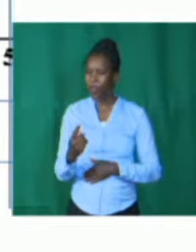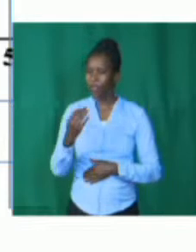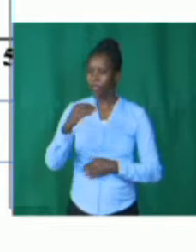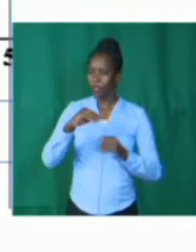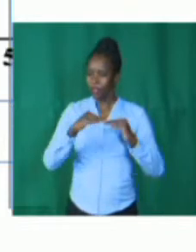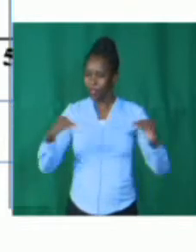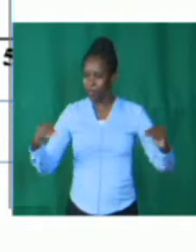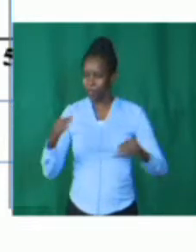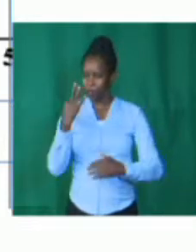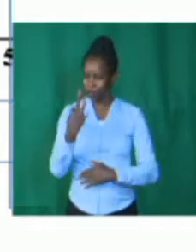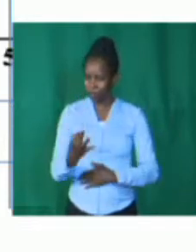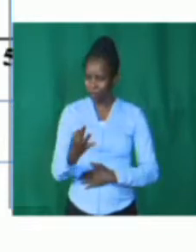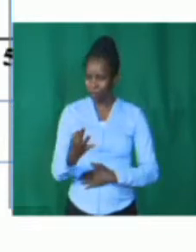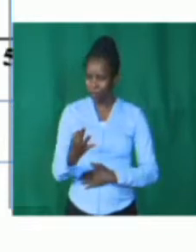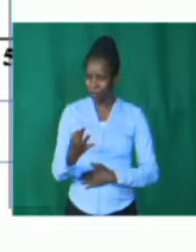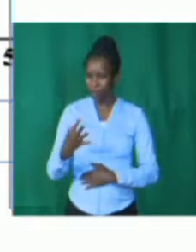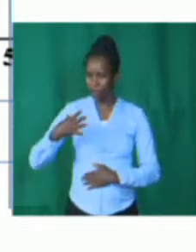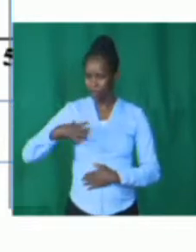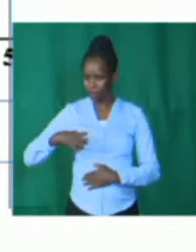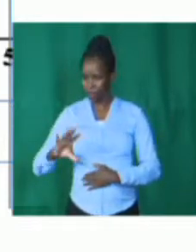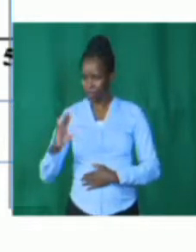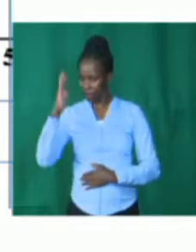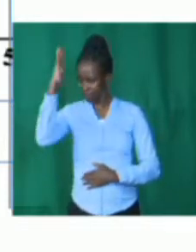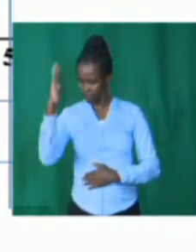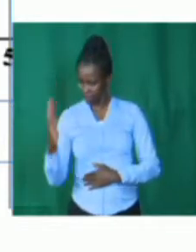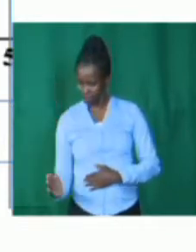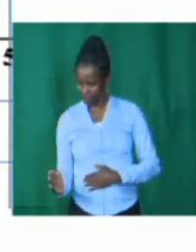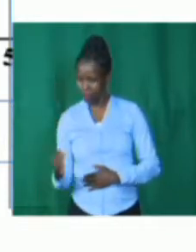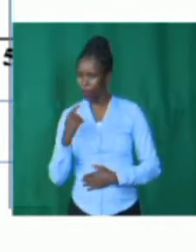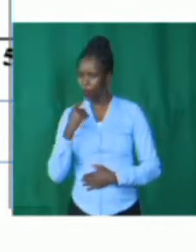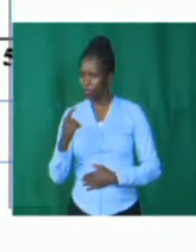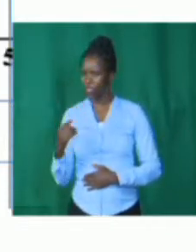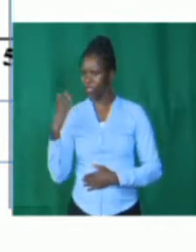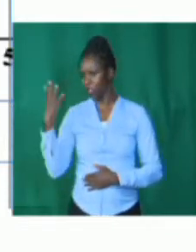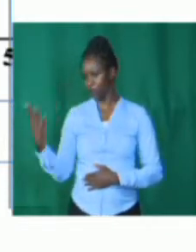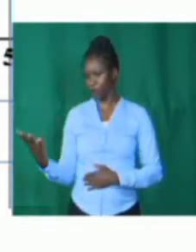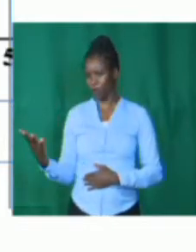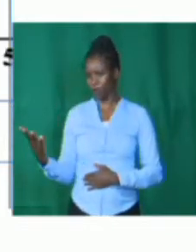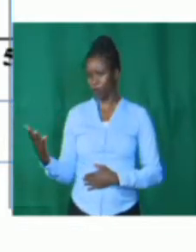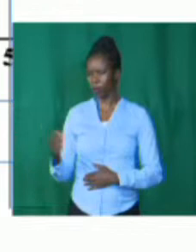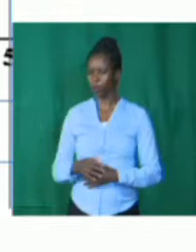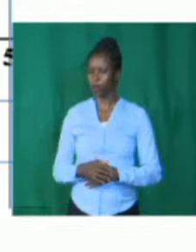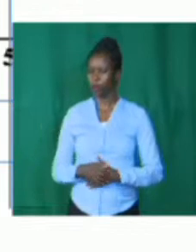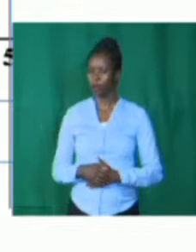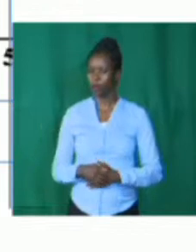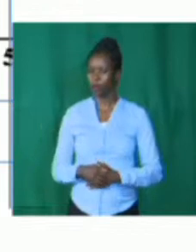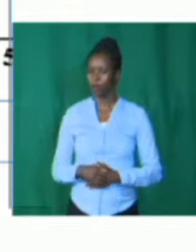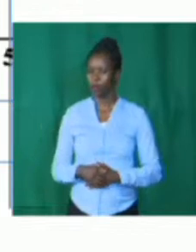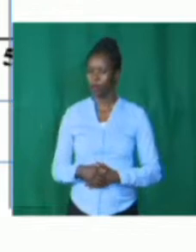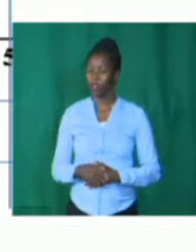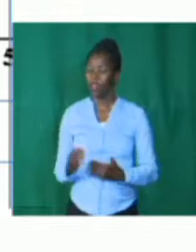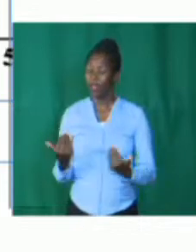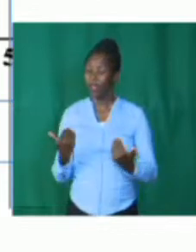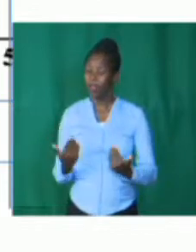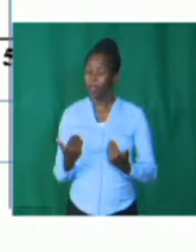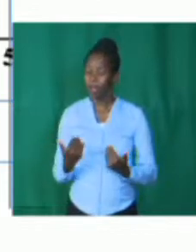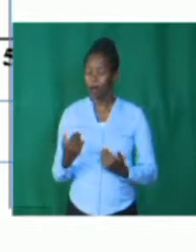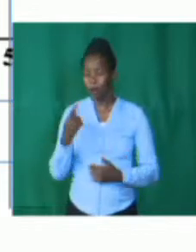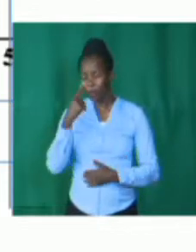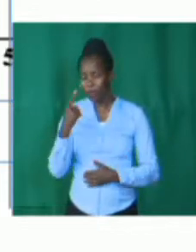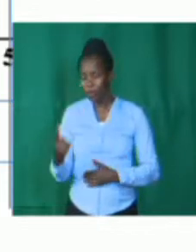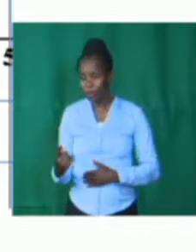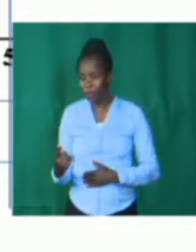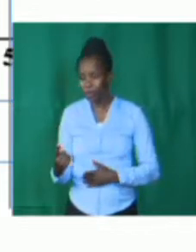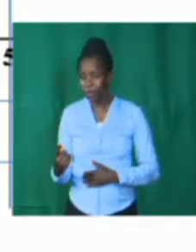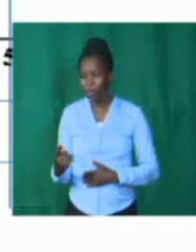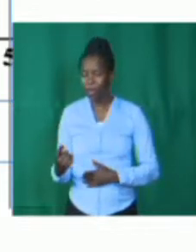line is what? Is 4. Okay, so And notice